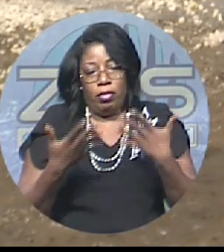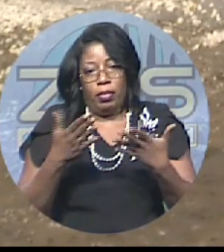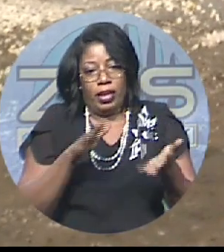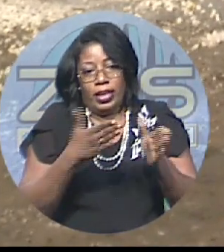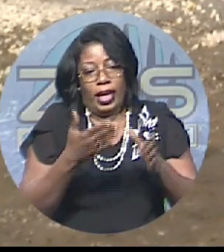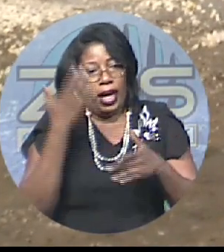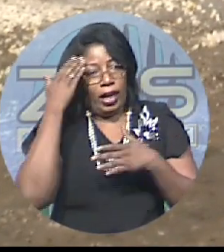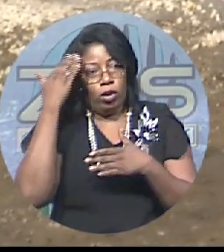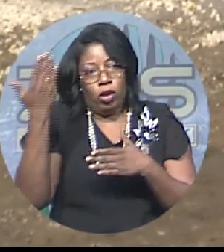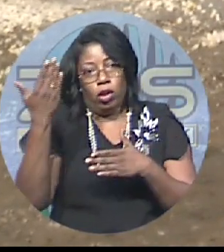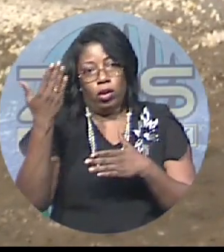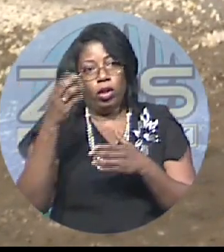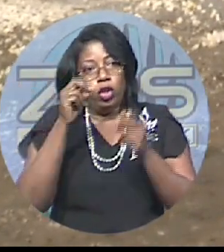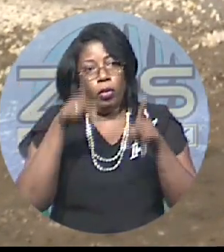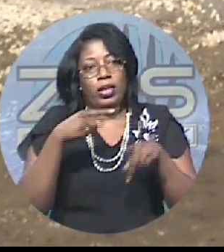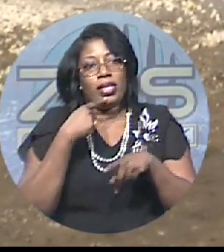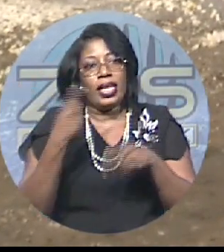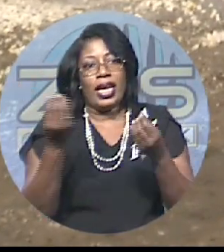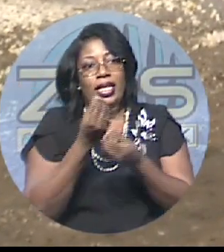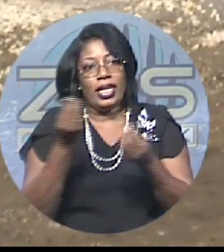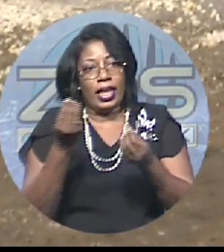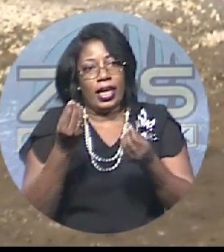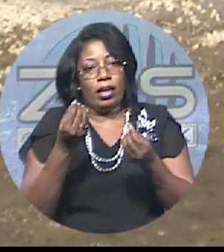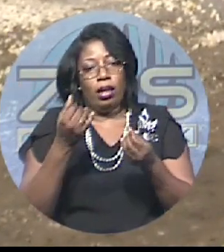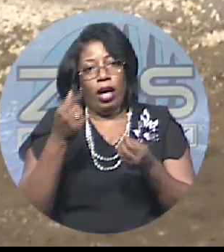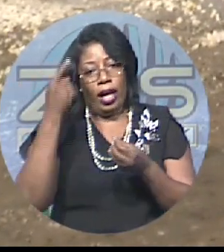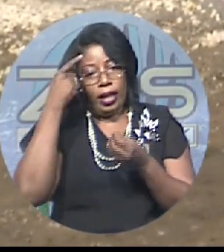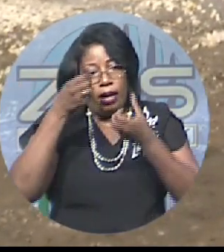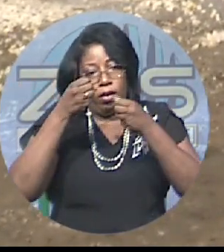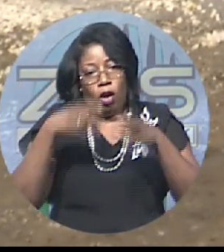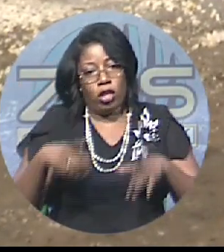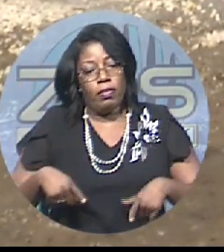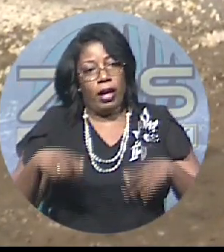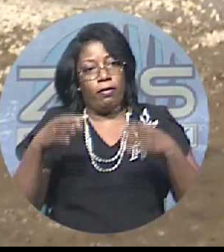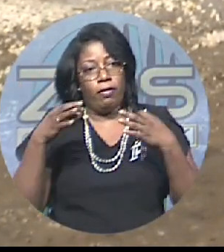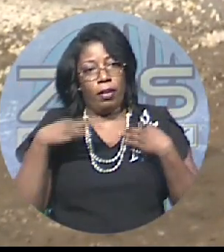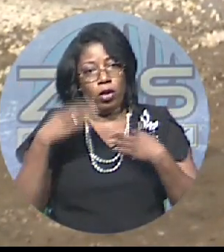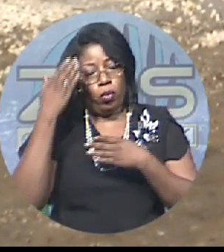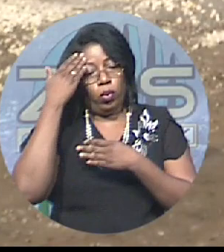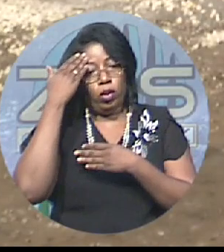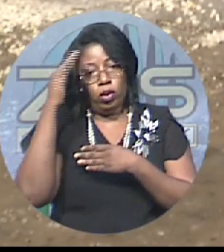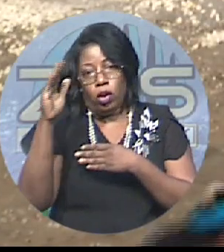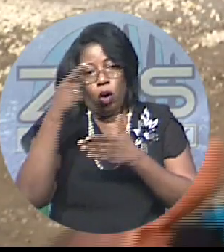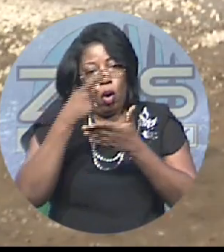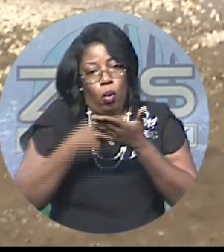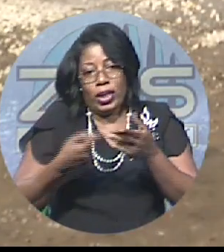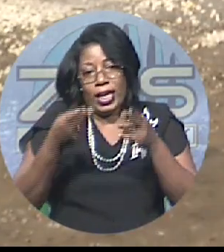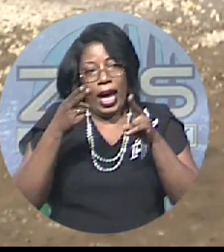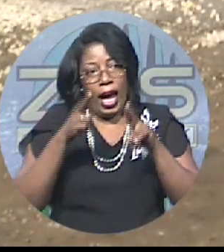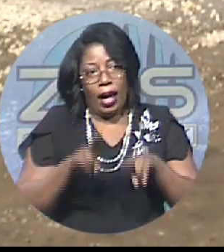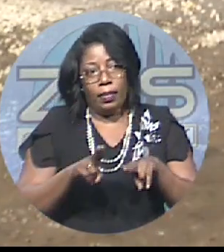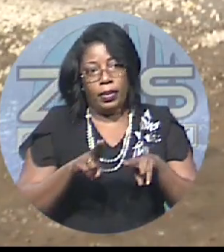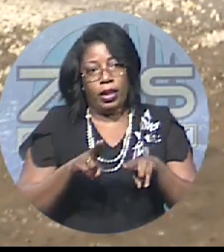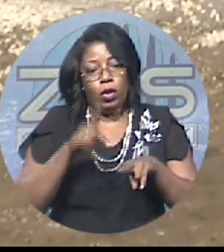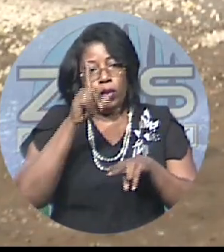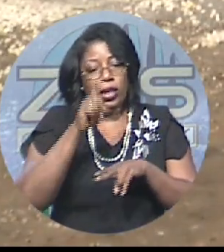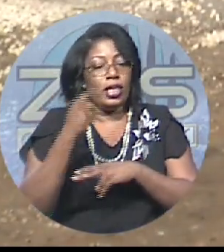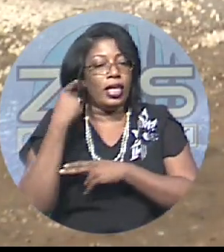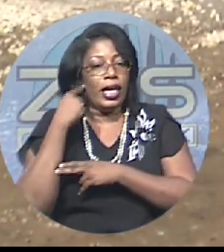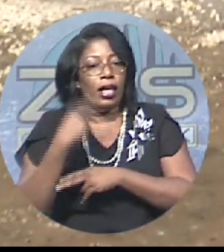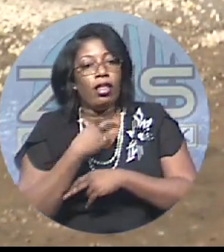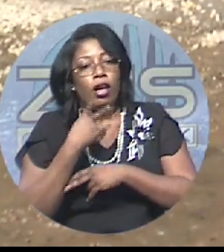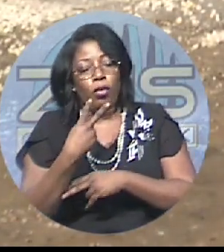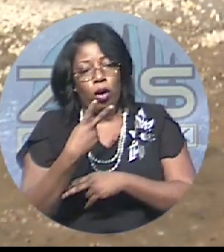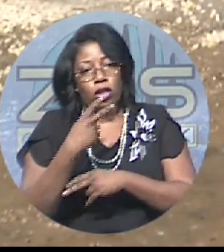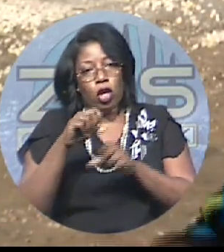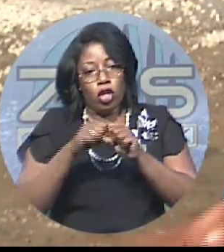don't know what's going on. Nobody's saying anything. I feel like I've lost my family. I've lost my life because we don't know what's happening right now. I just want to know or hear their voice so we can